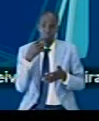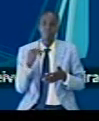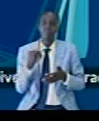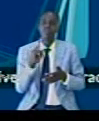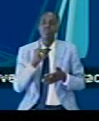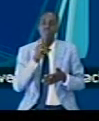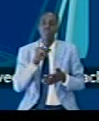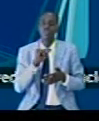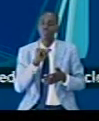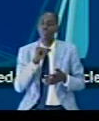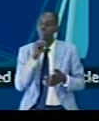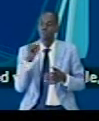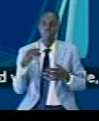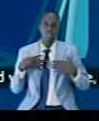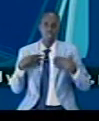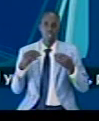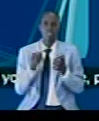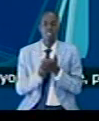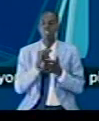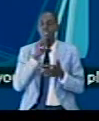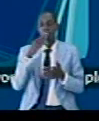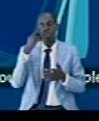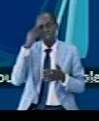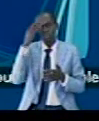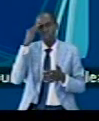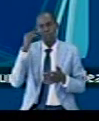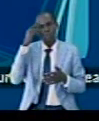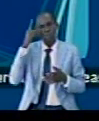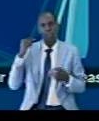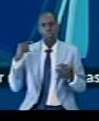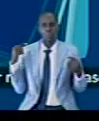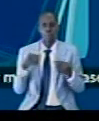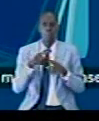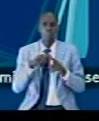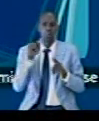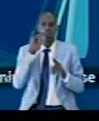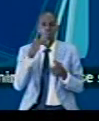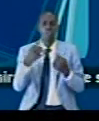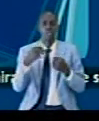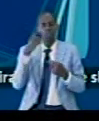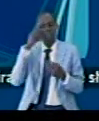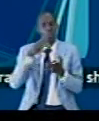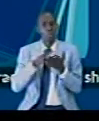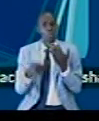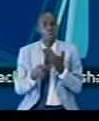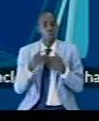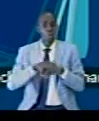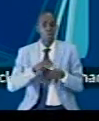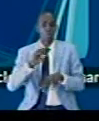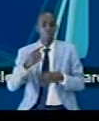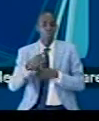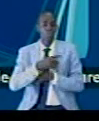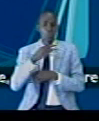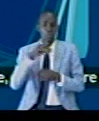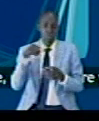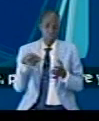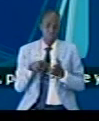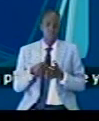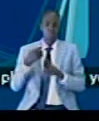did not heal, and that is the reason for the pain. But she came for the crusade, and on the first day of the